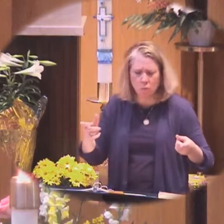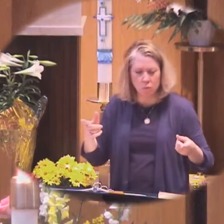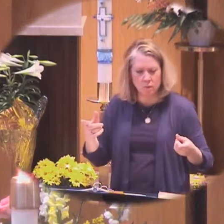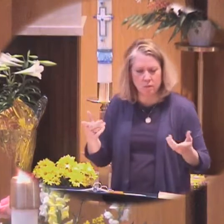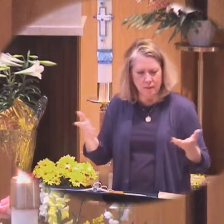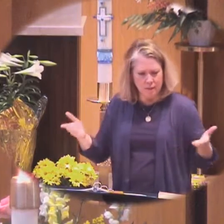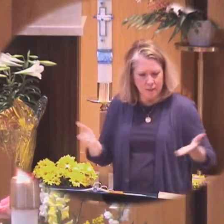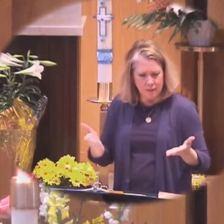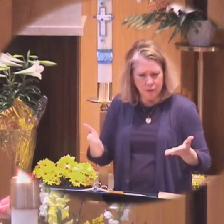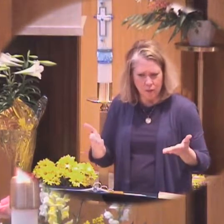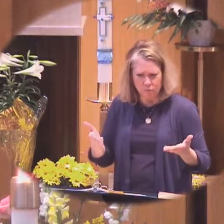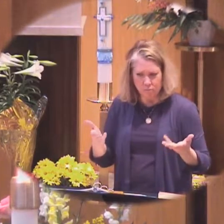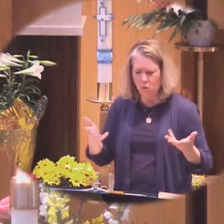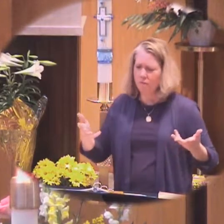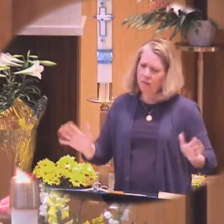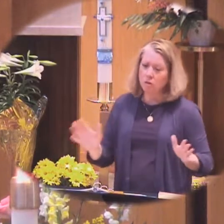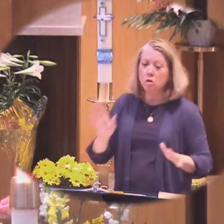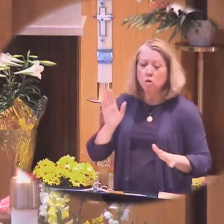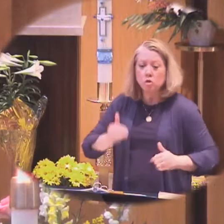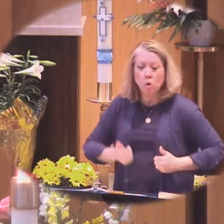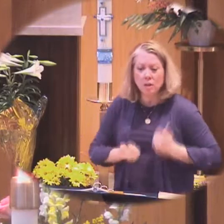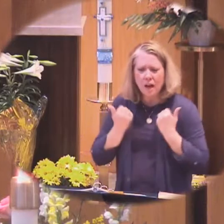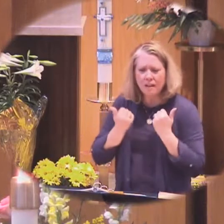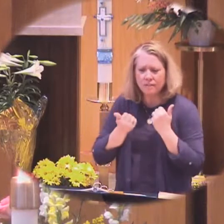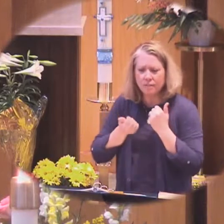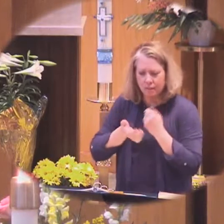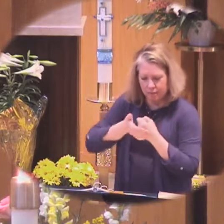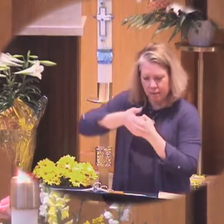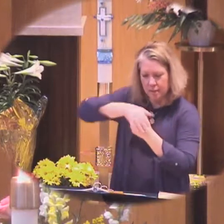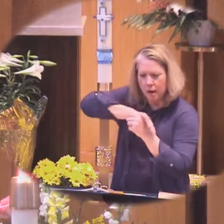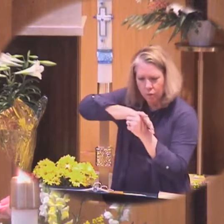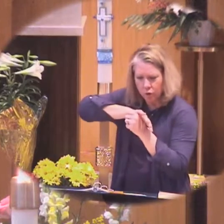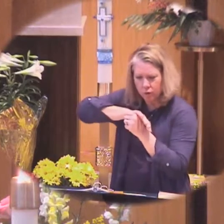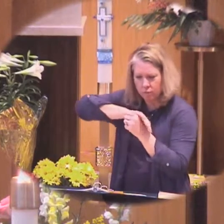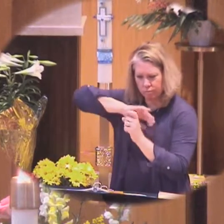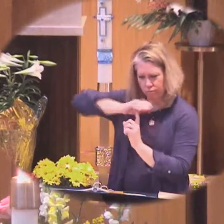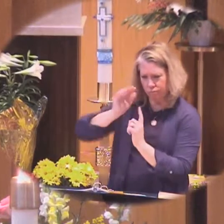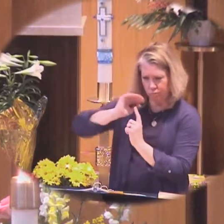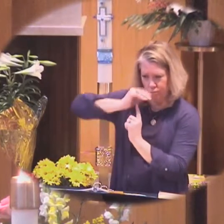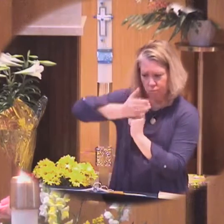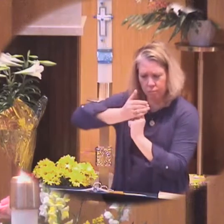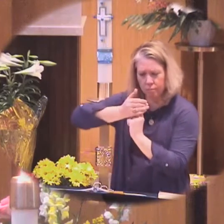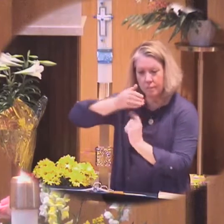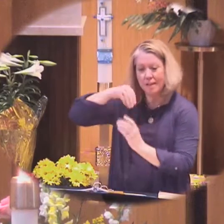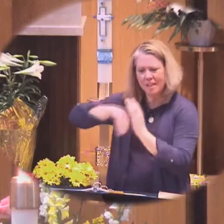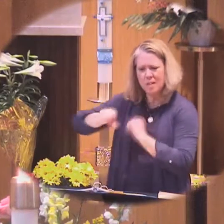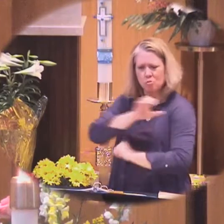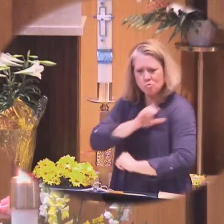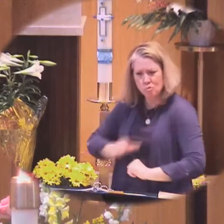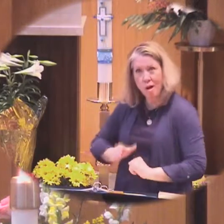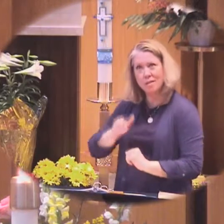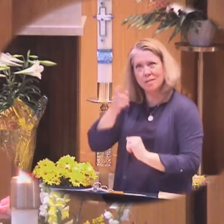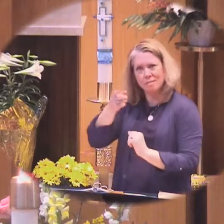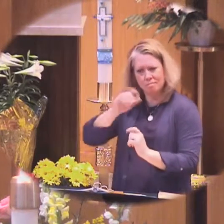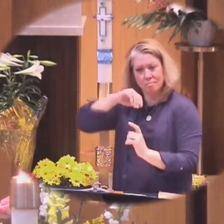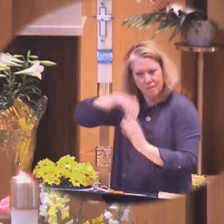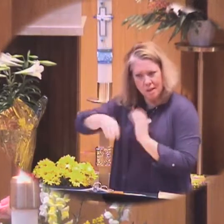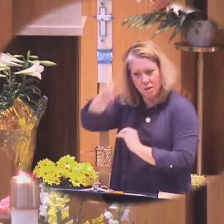life is hidden with Christ in God. When Christ your life